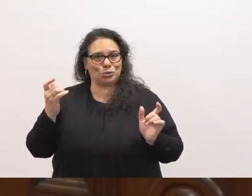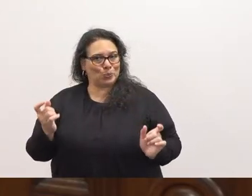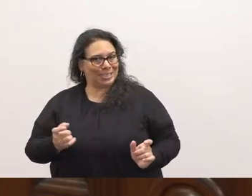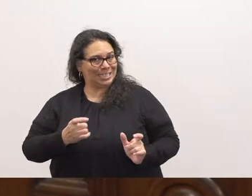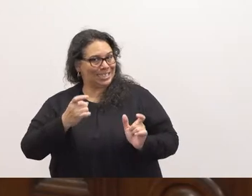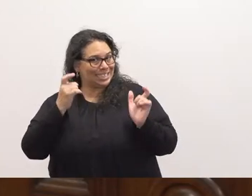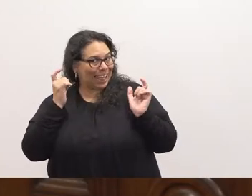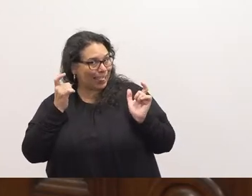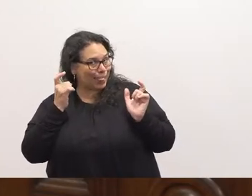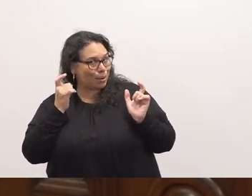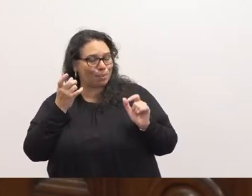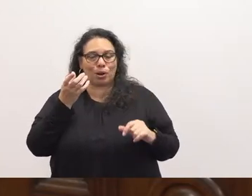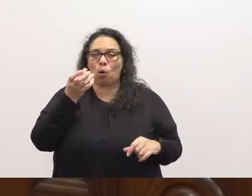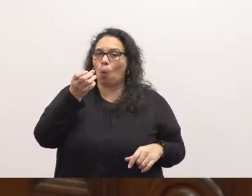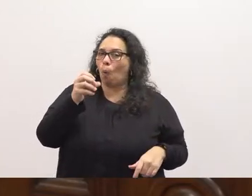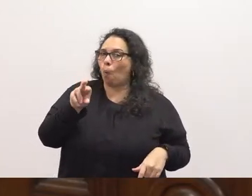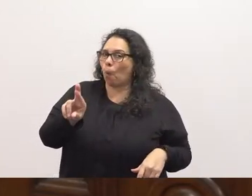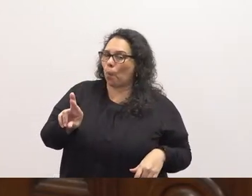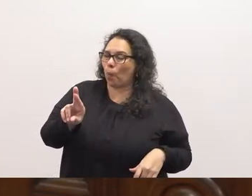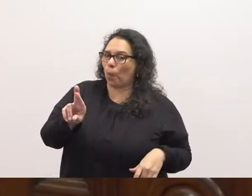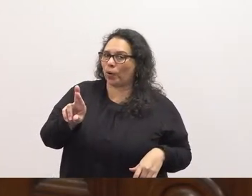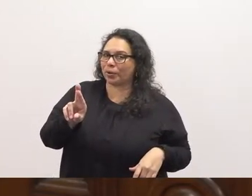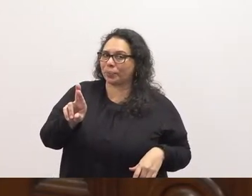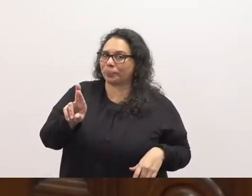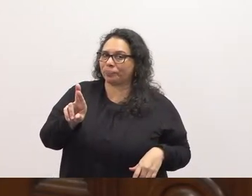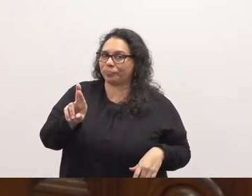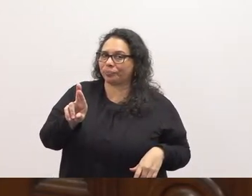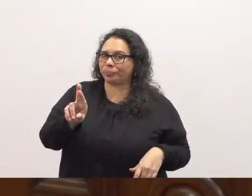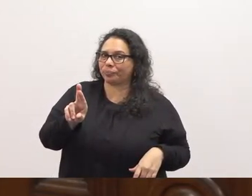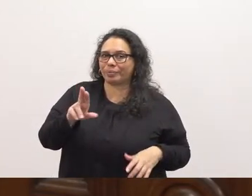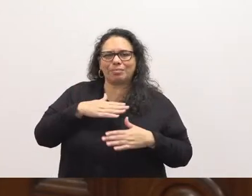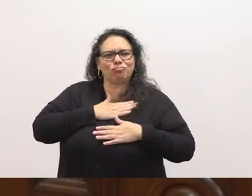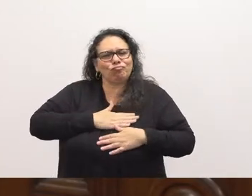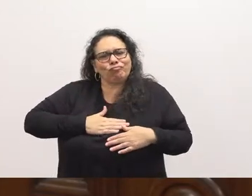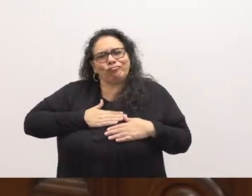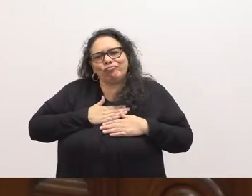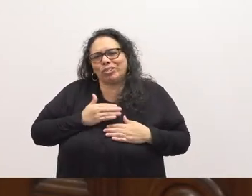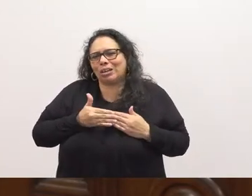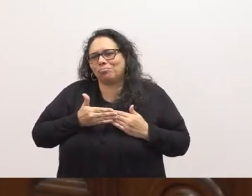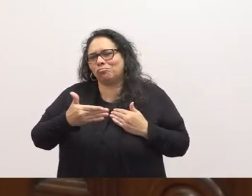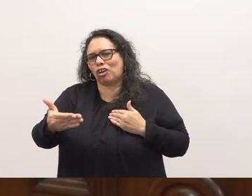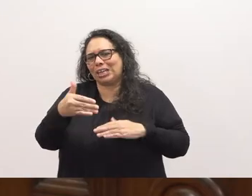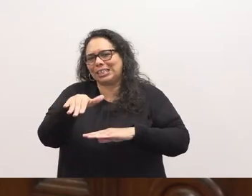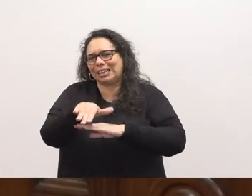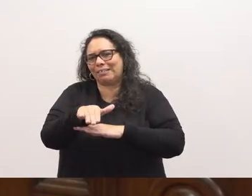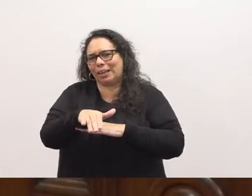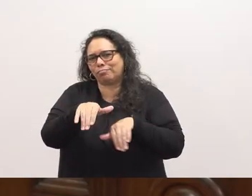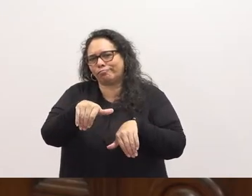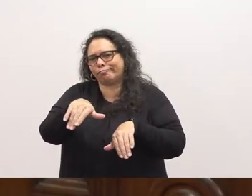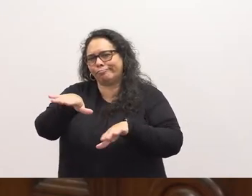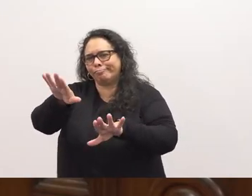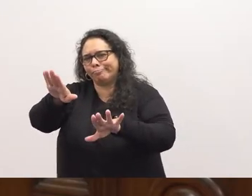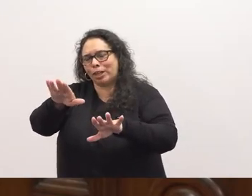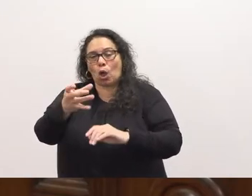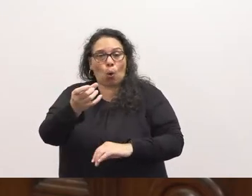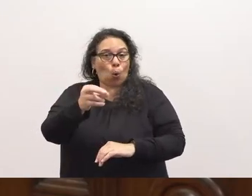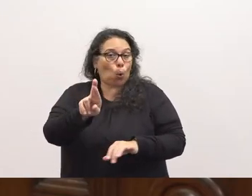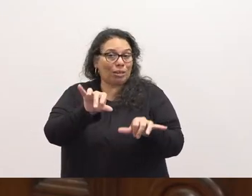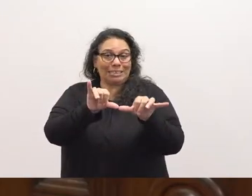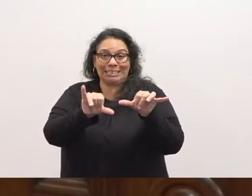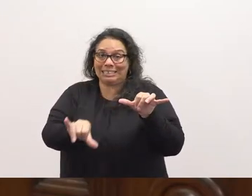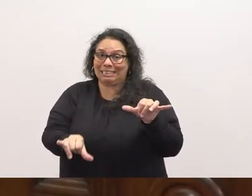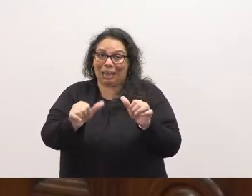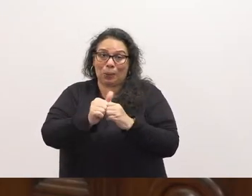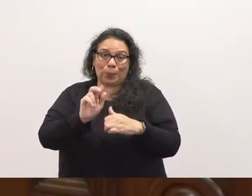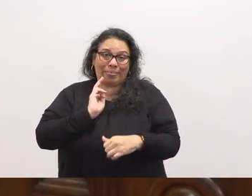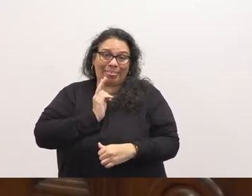celebrate or enjoy the rest of your evening, feel free to go, or you can stay with